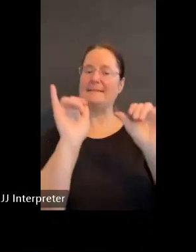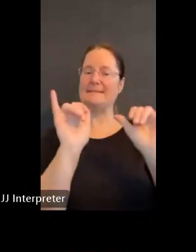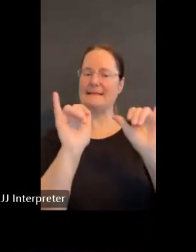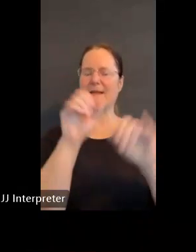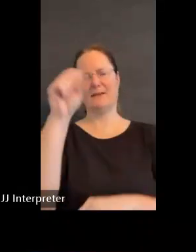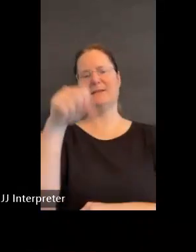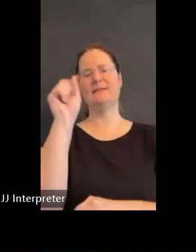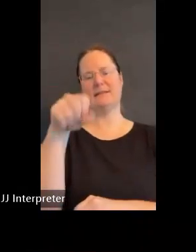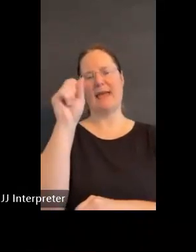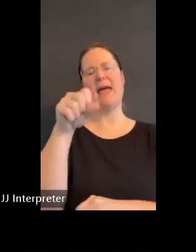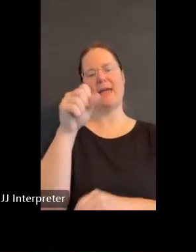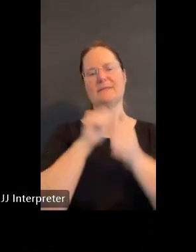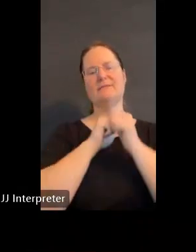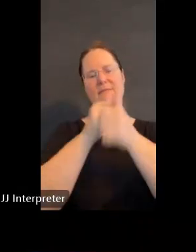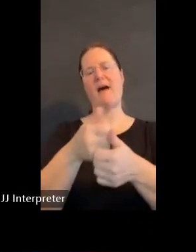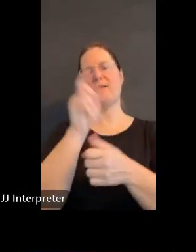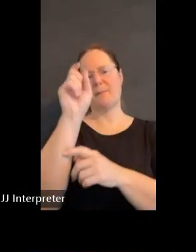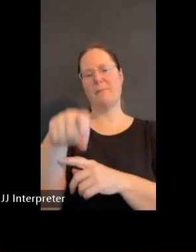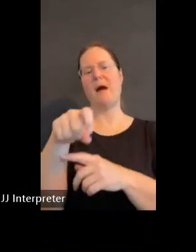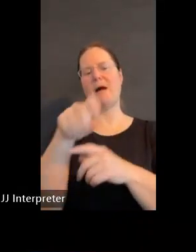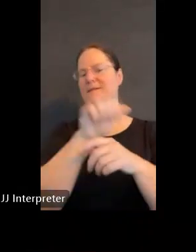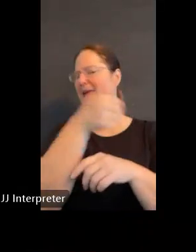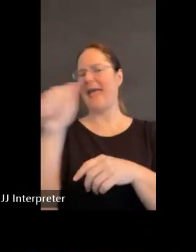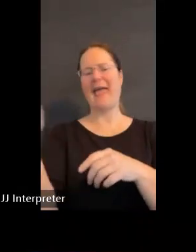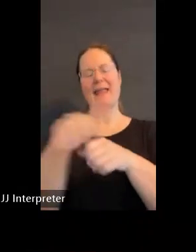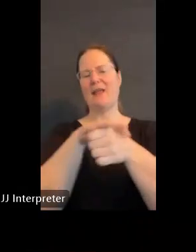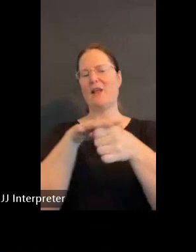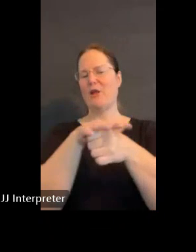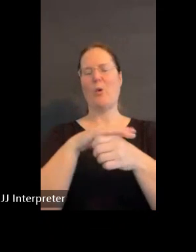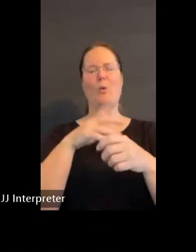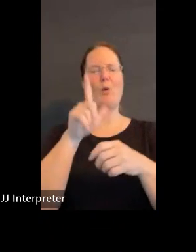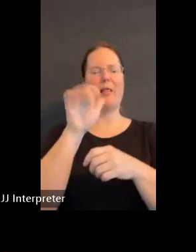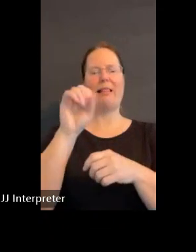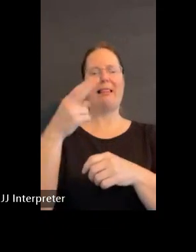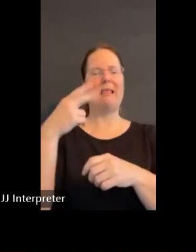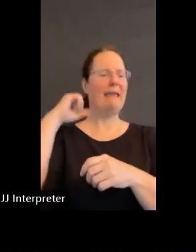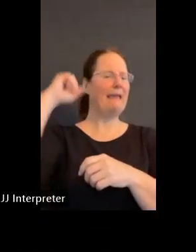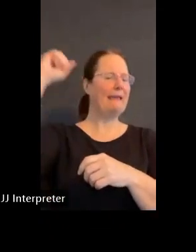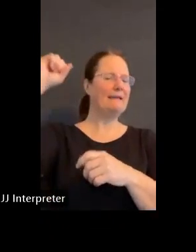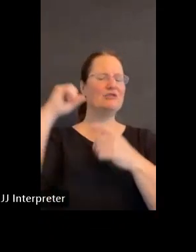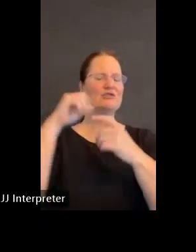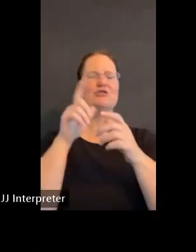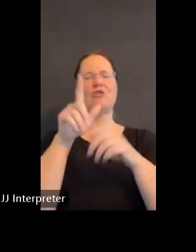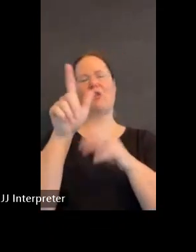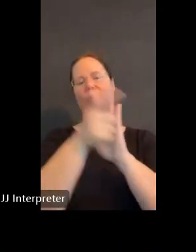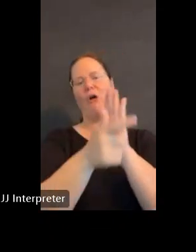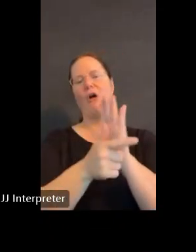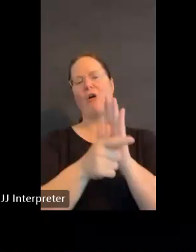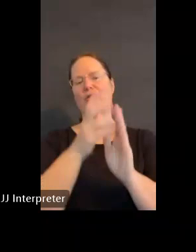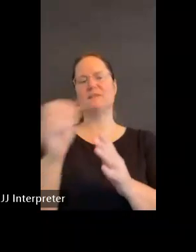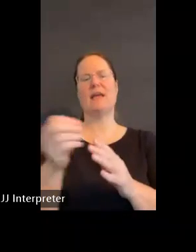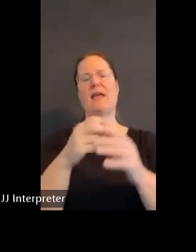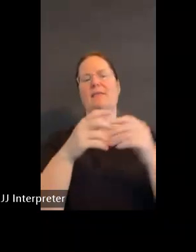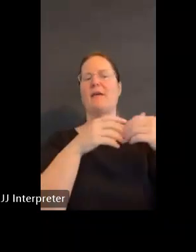would need to comply with any local leash laws, and their owners are responsible to clean up after those animals.